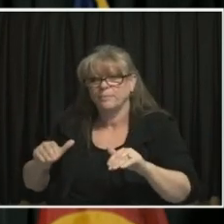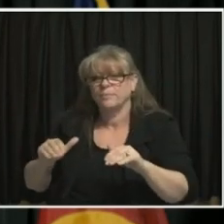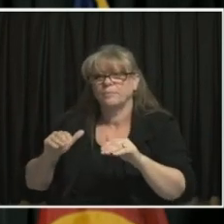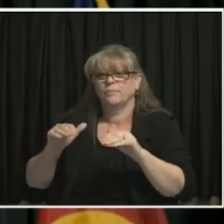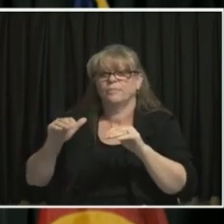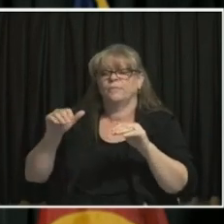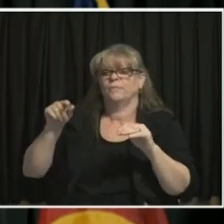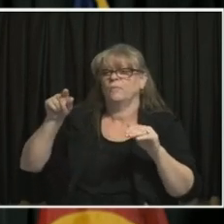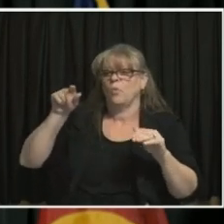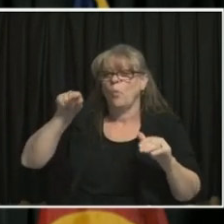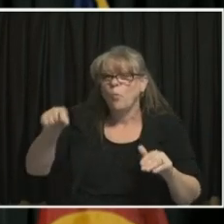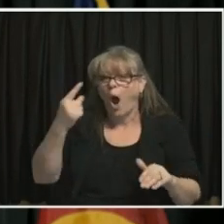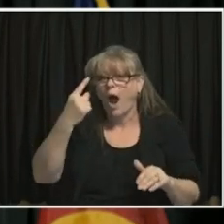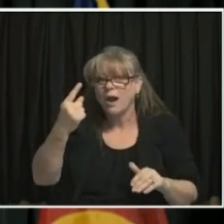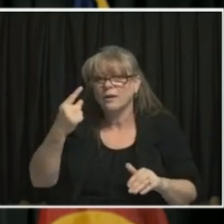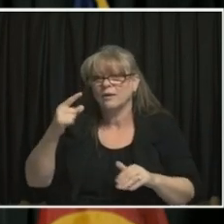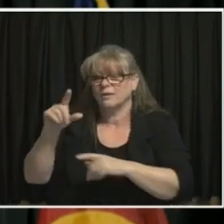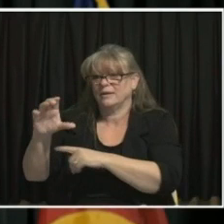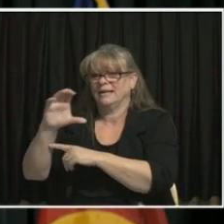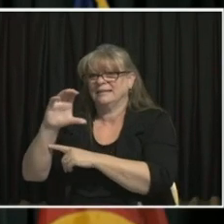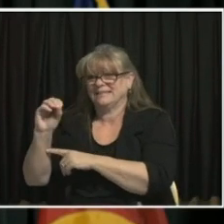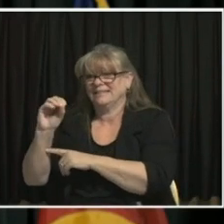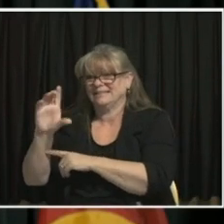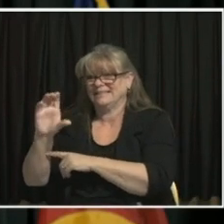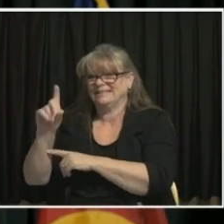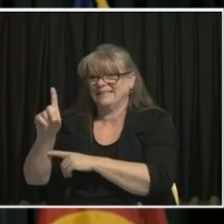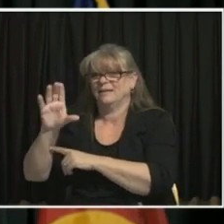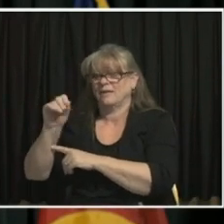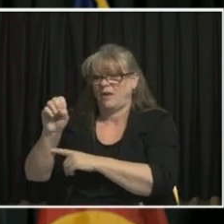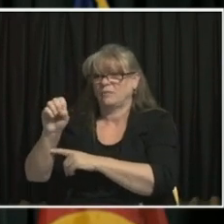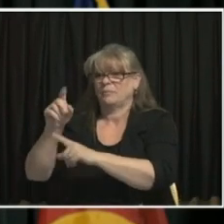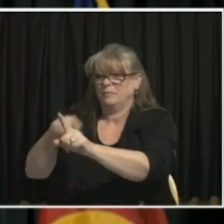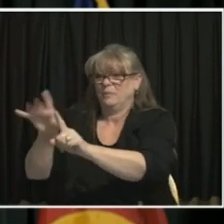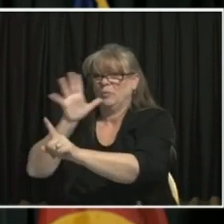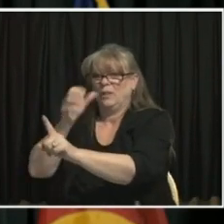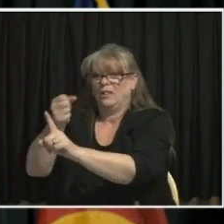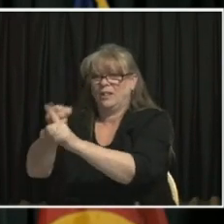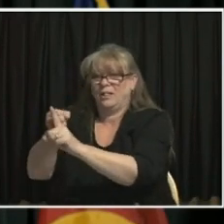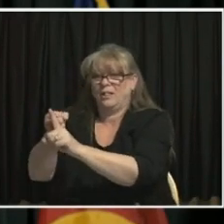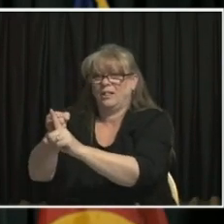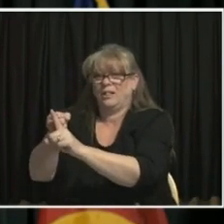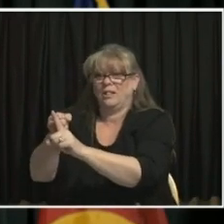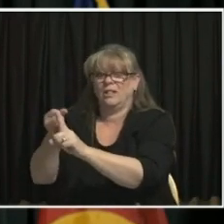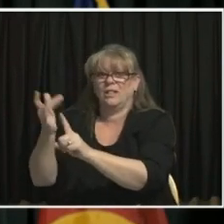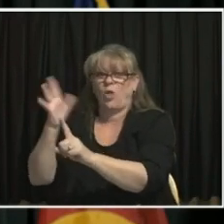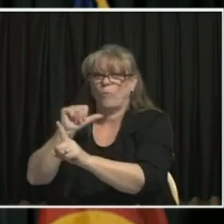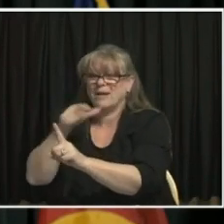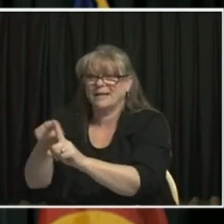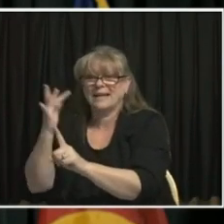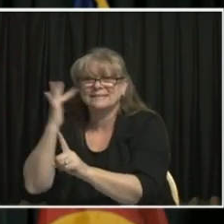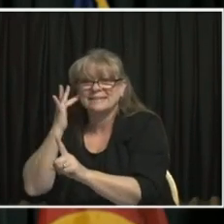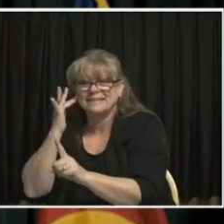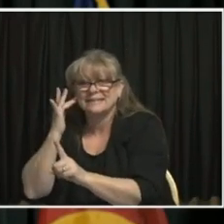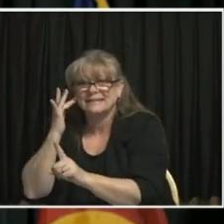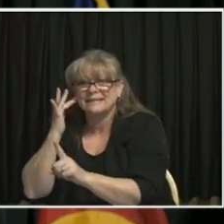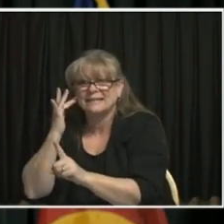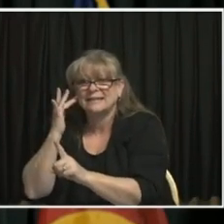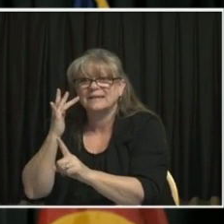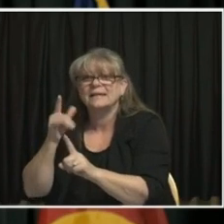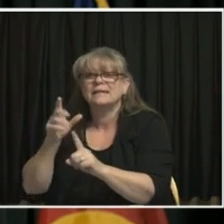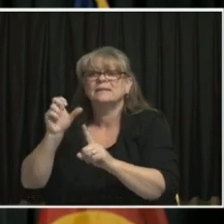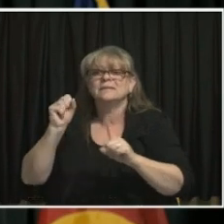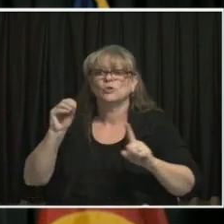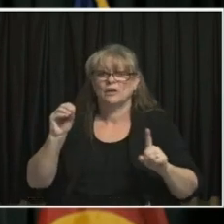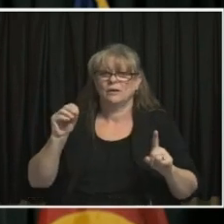CNC Coffee and Kitchen had coronavirus. And we hope that everybody is safe who went